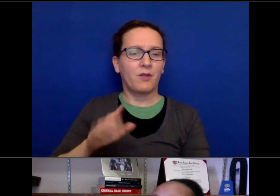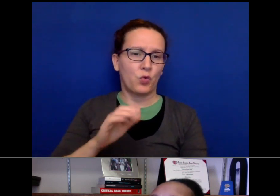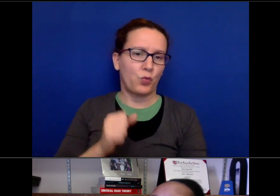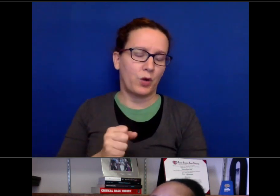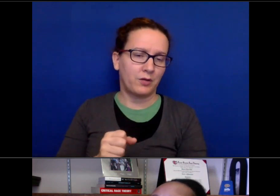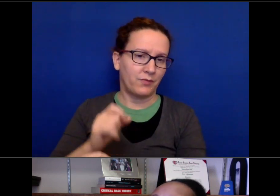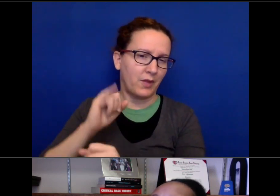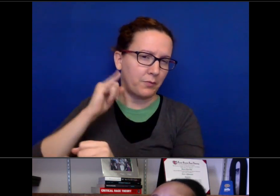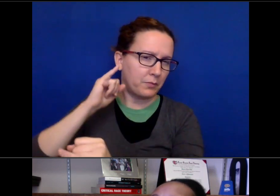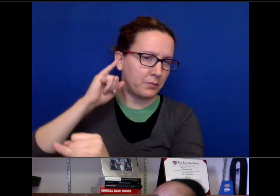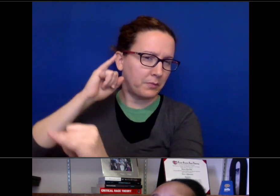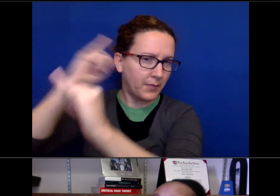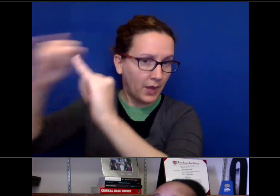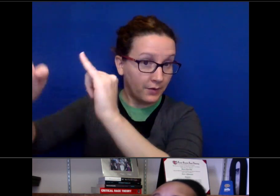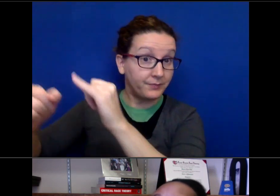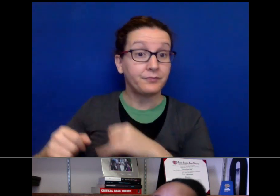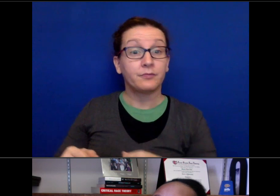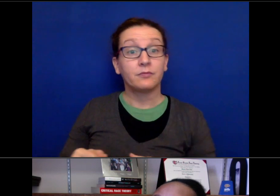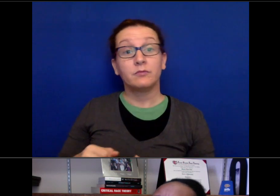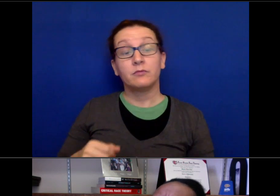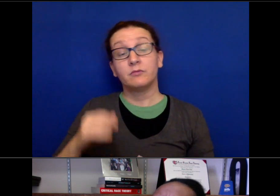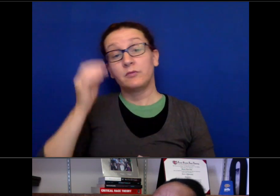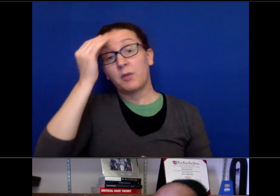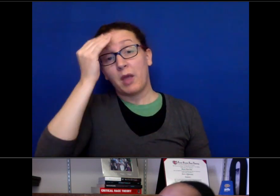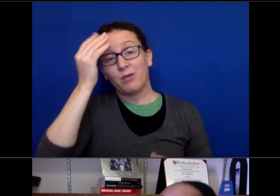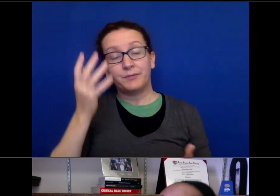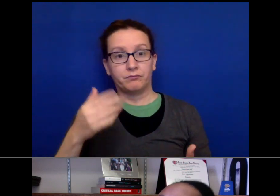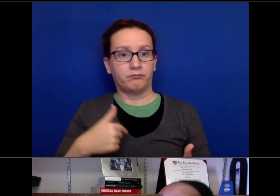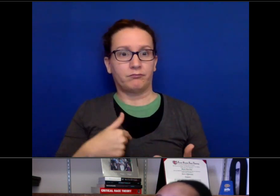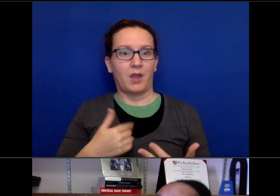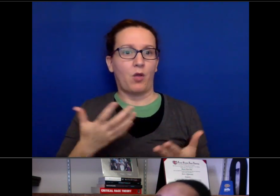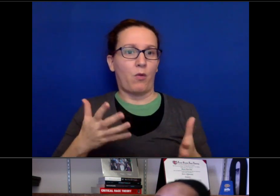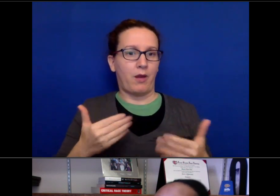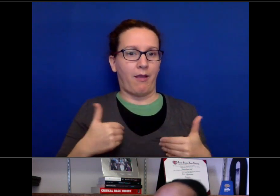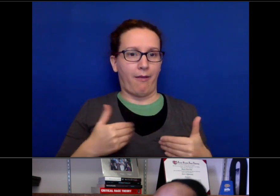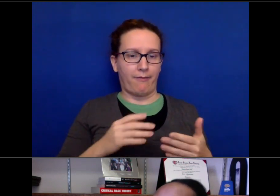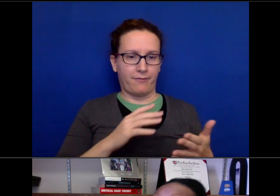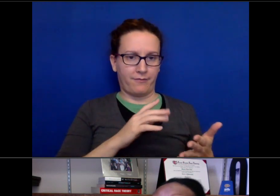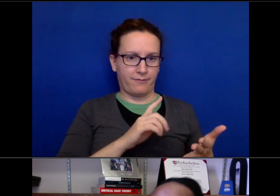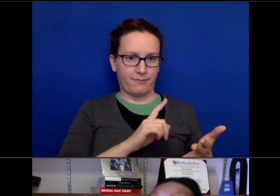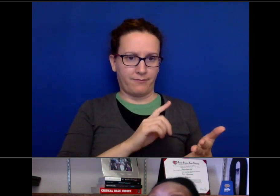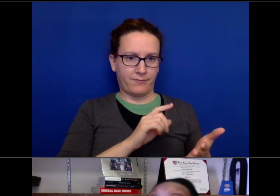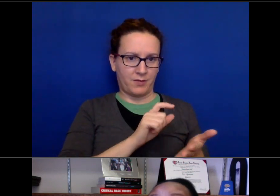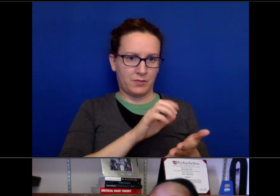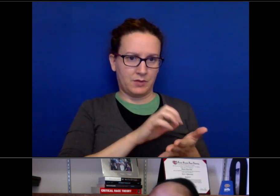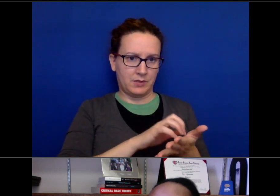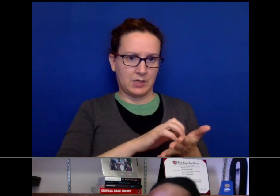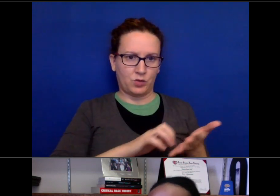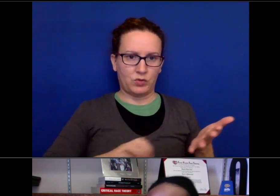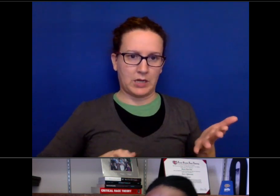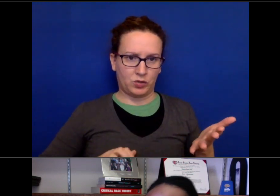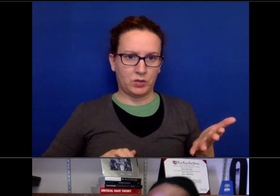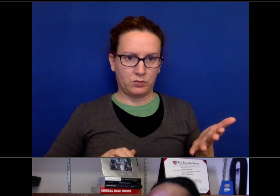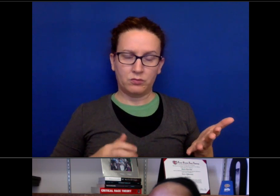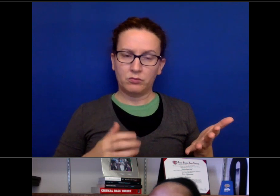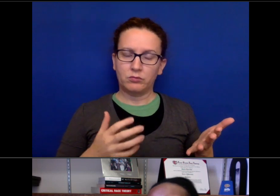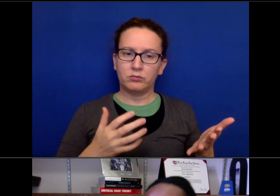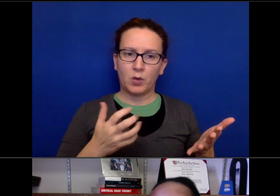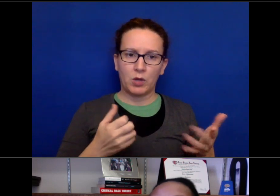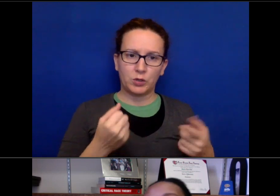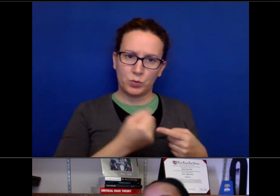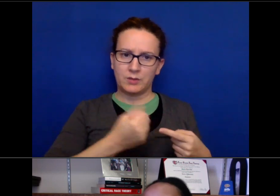thinking about sort of what do I already have like from my dissertation that I want to expand